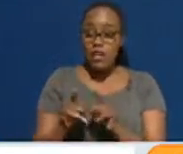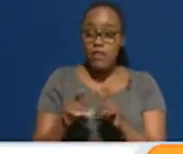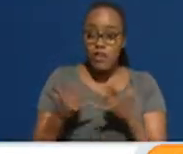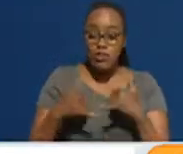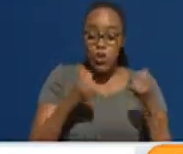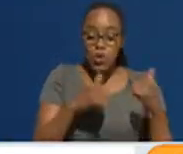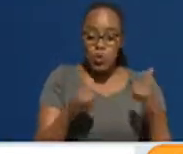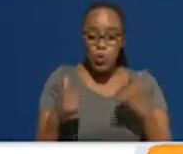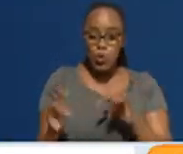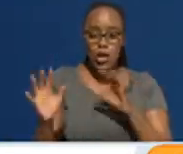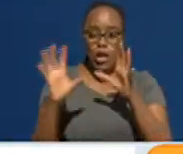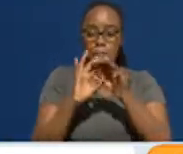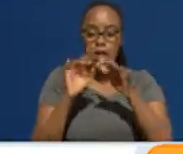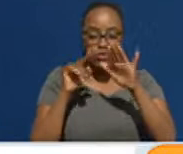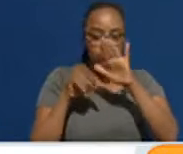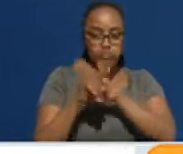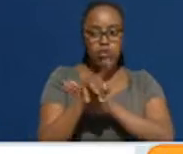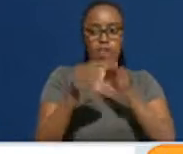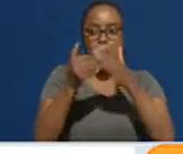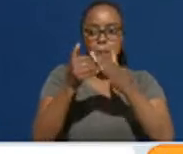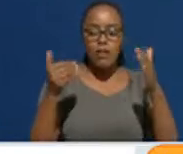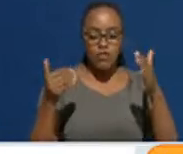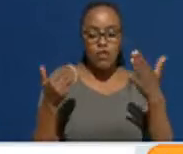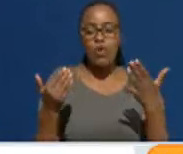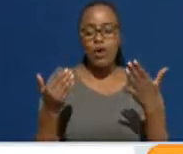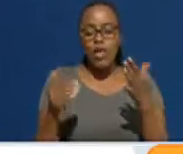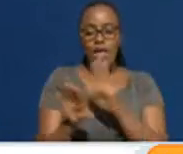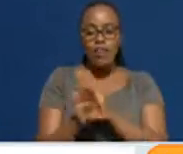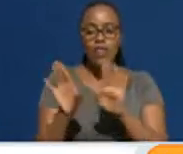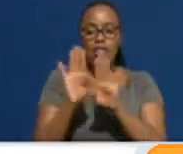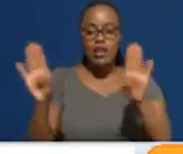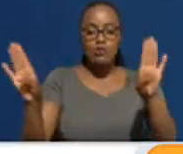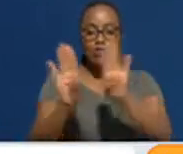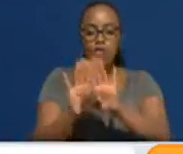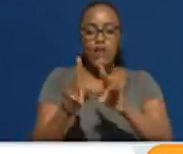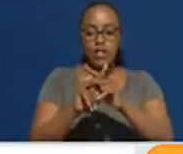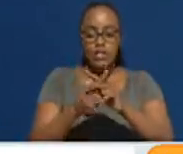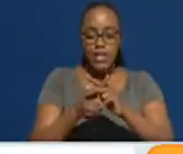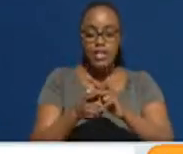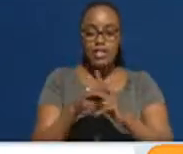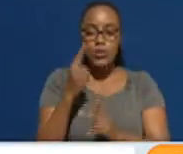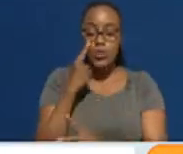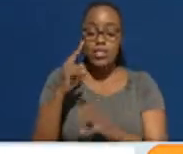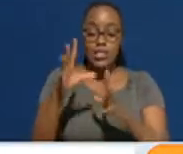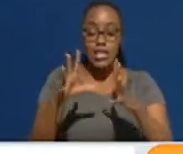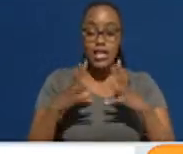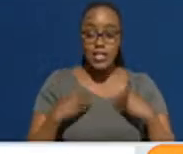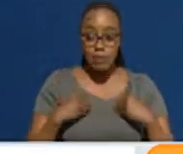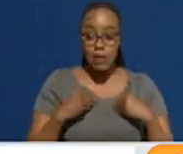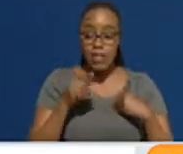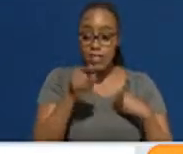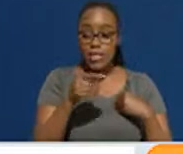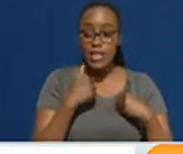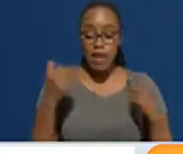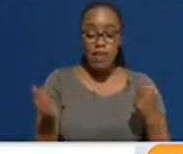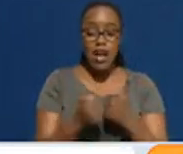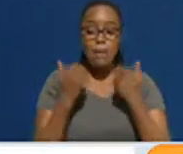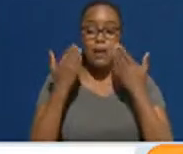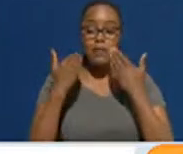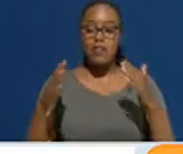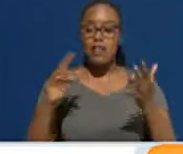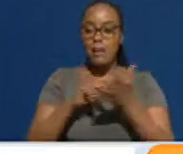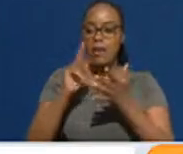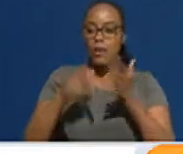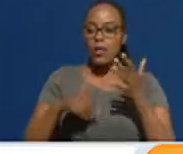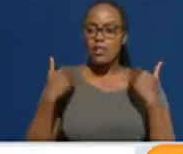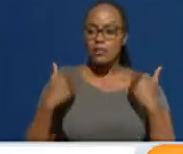the door to get in before the ship sets sail, because they're beginning now to accept that this thing has happened. So it is not